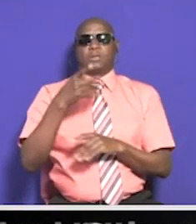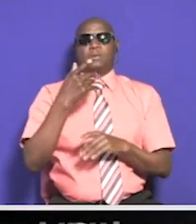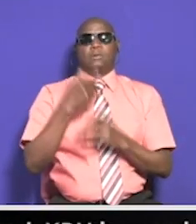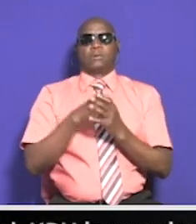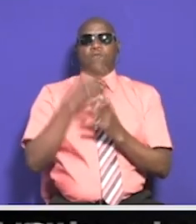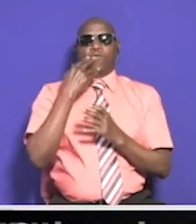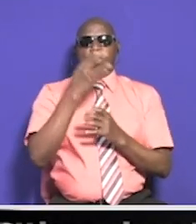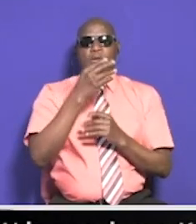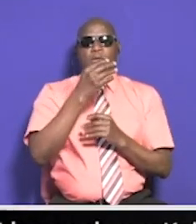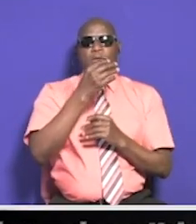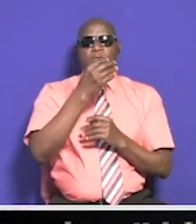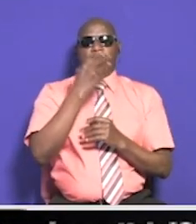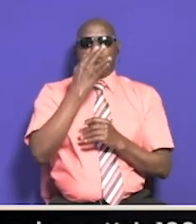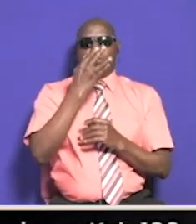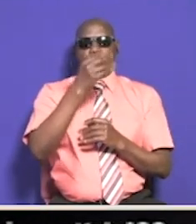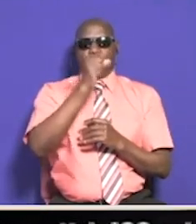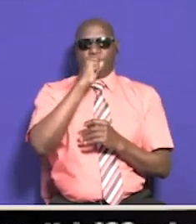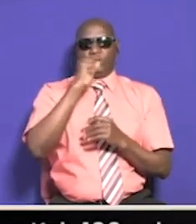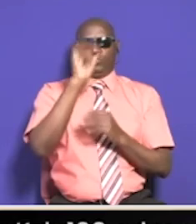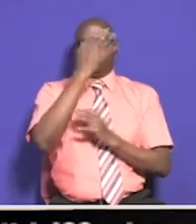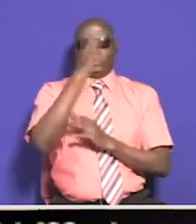trees. And that would be a plus, a big